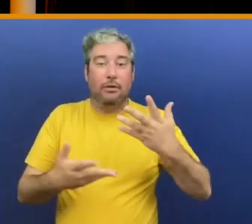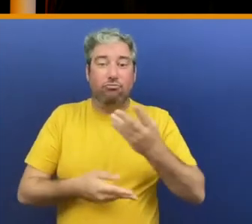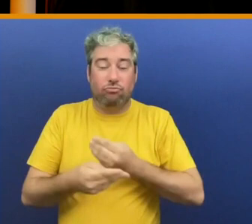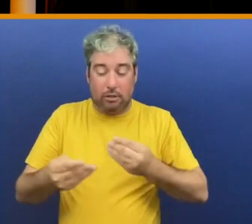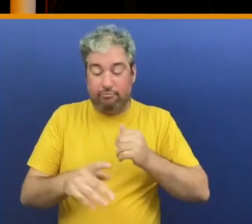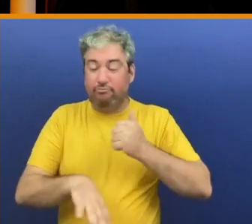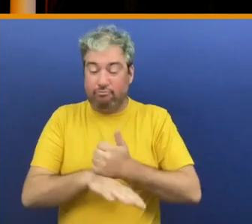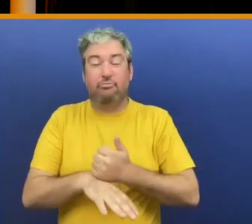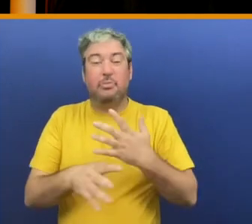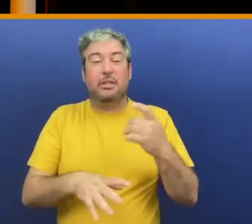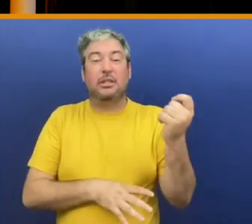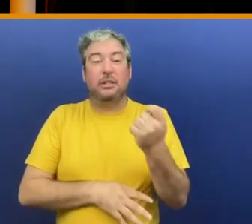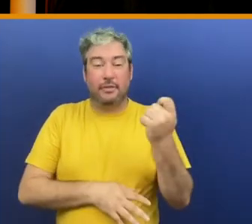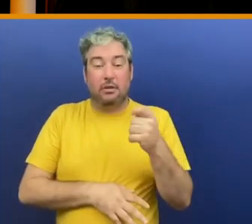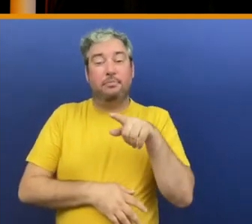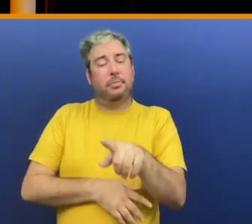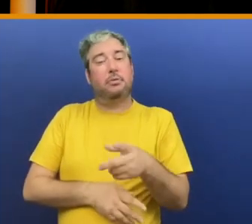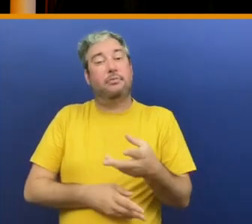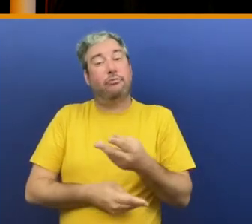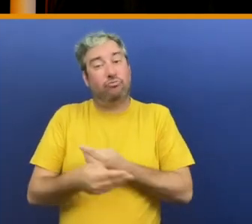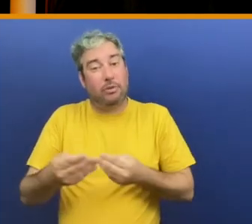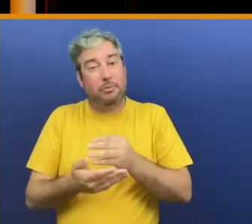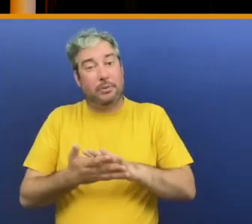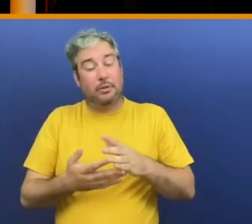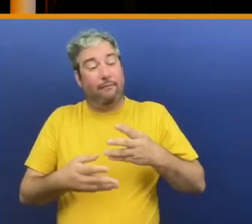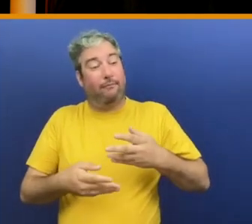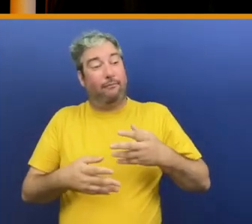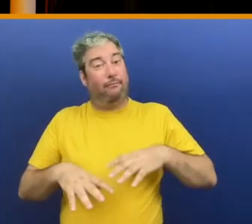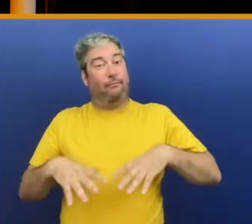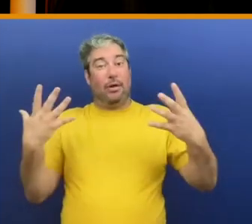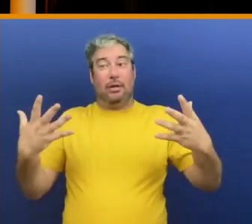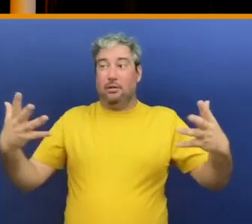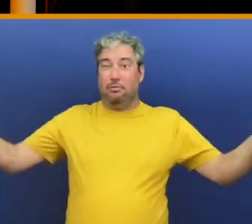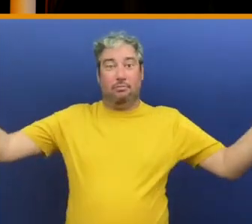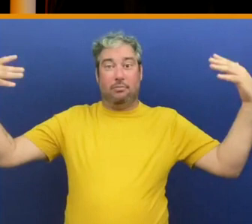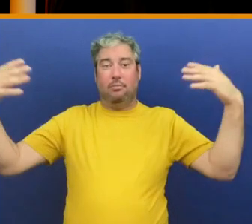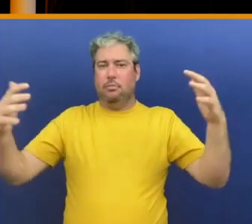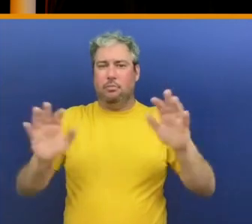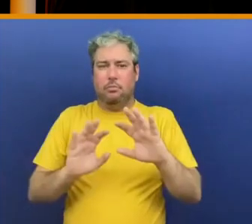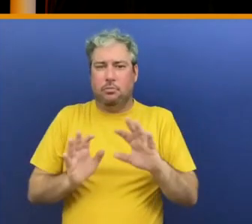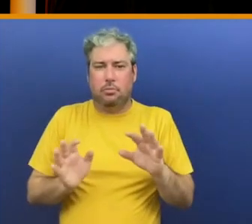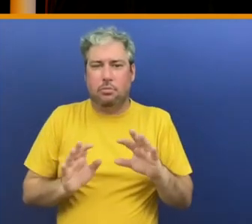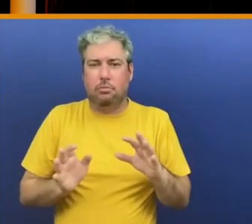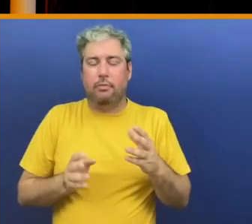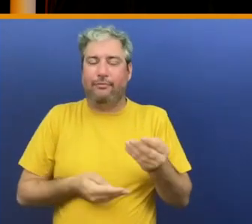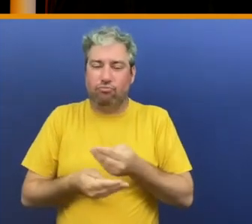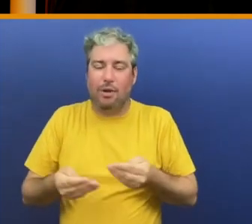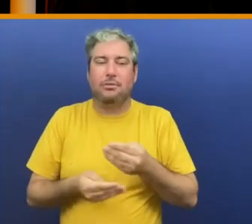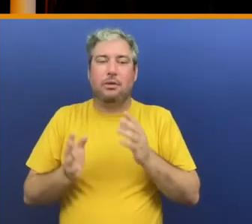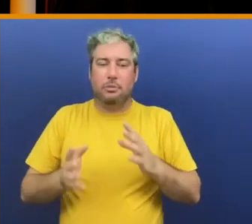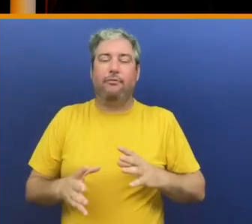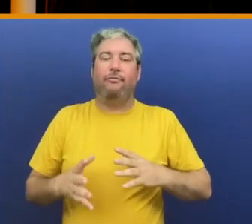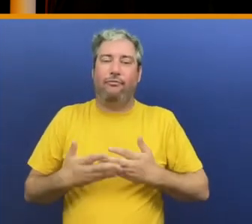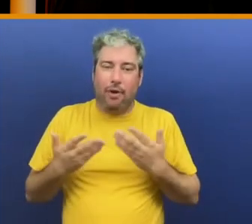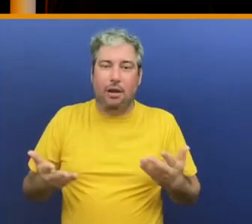Free trade has to be fair trade. It has to respect rules. It has to respect human rights, the environment, animal